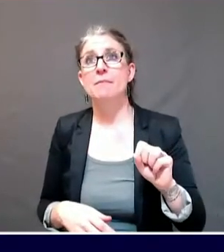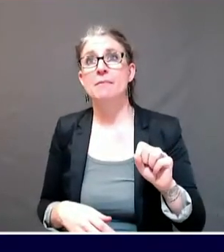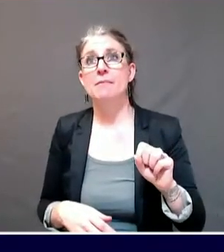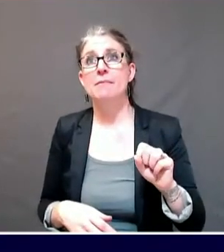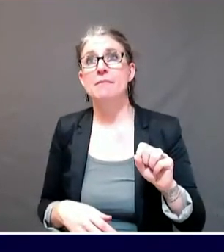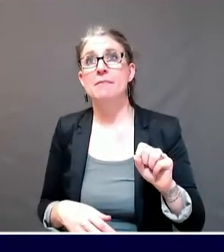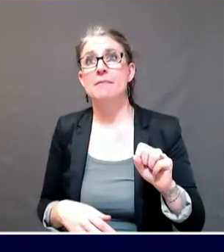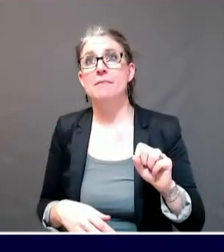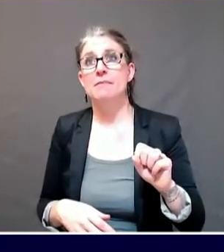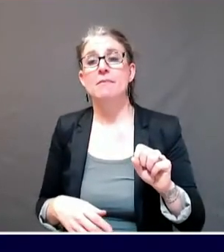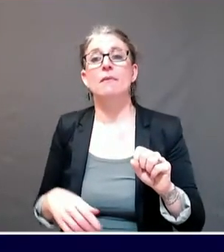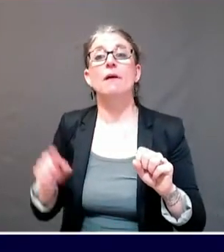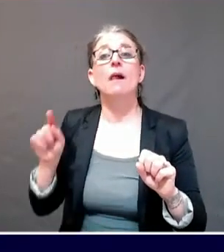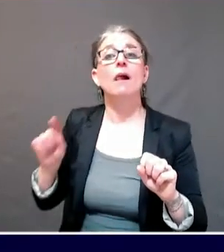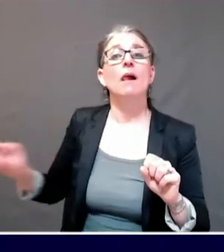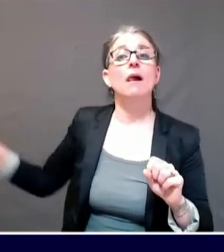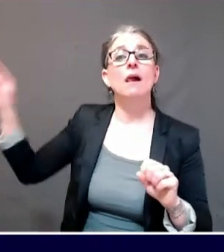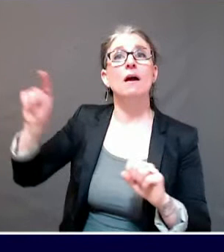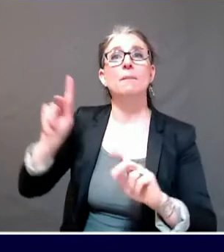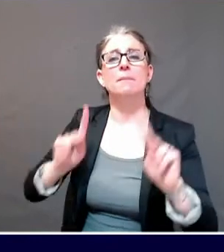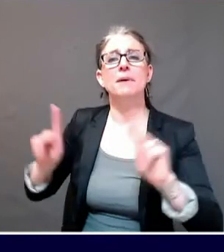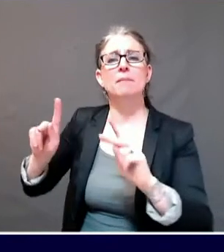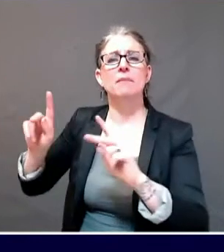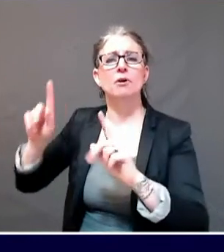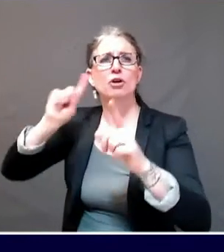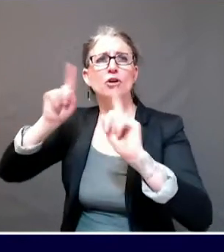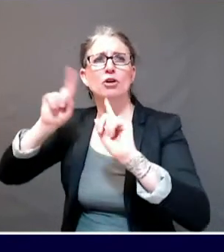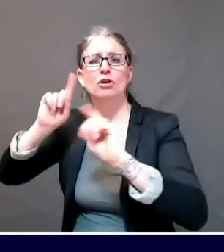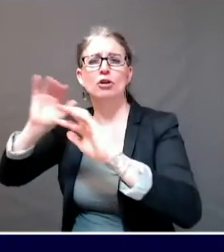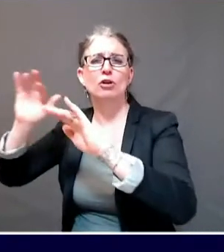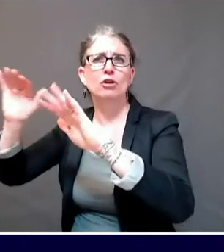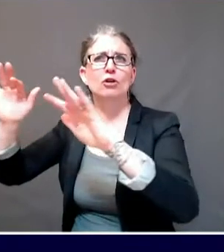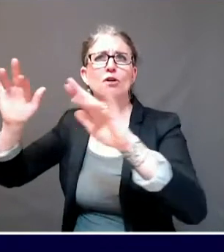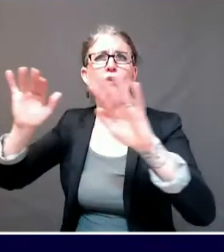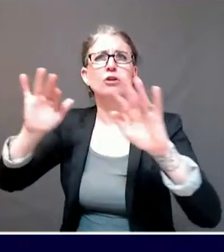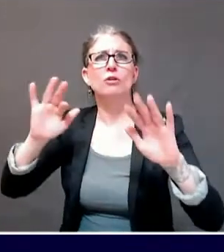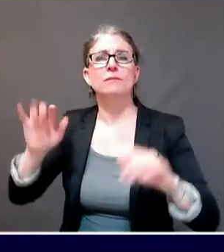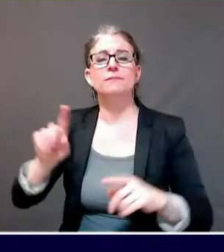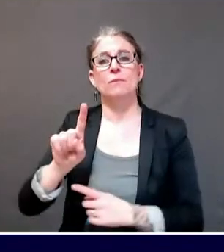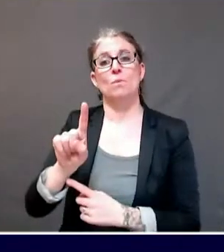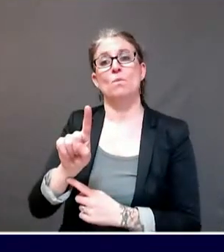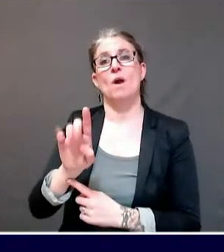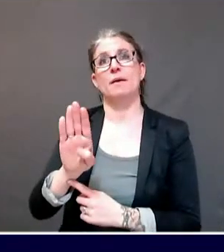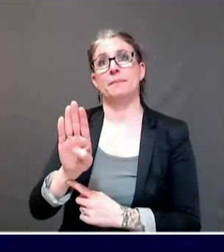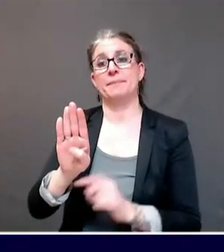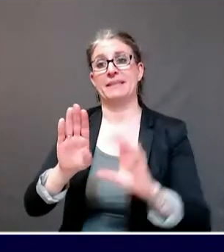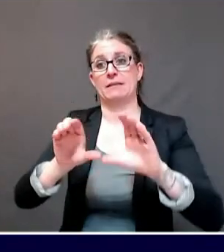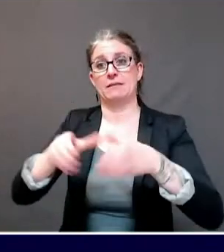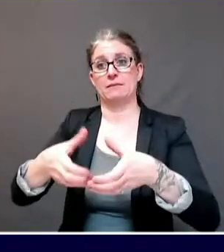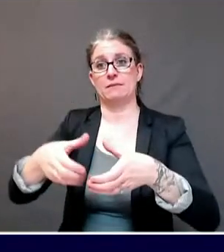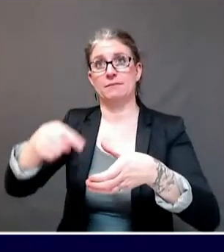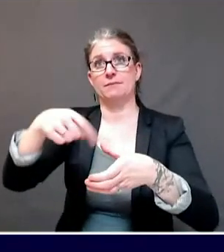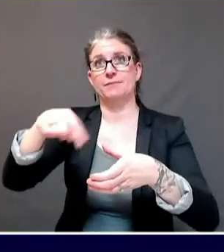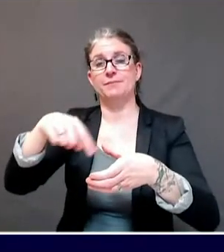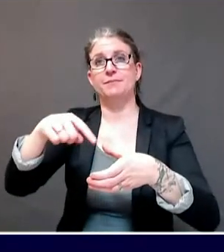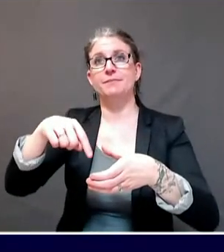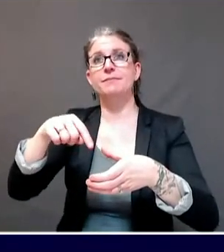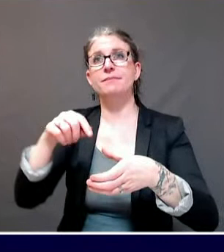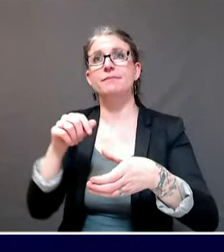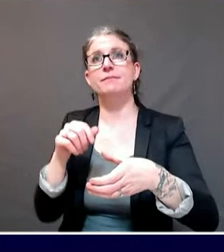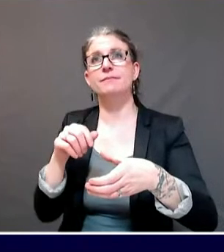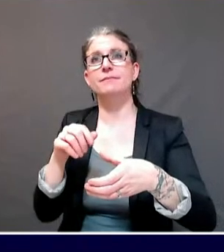about what, in phase 1B, people 75 and older, and I think you just mentioned that